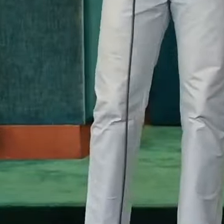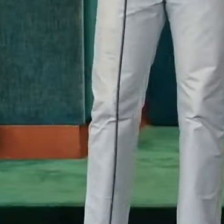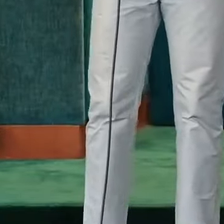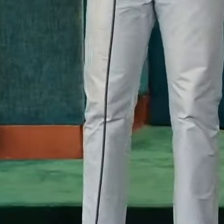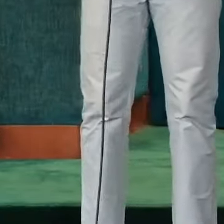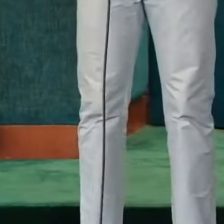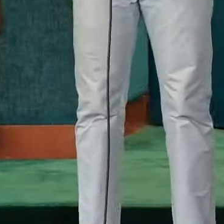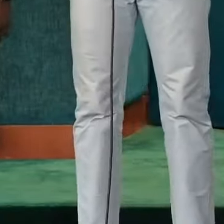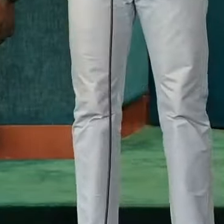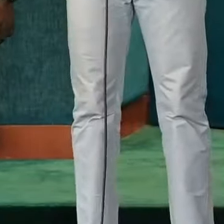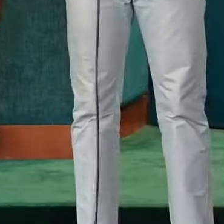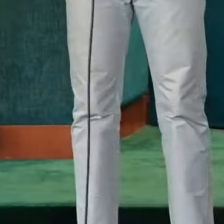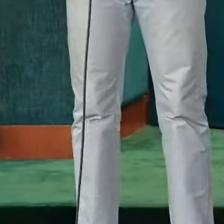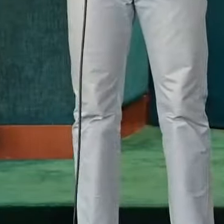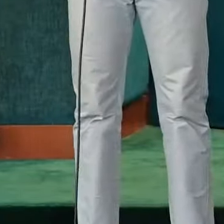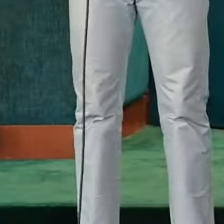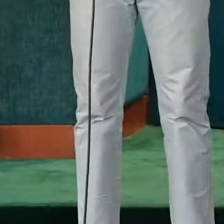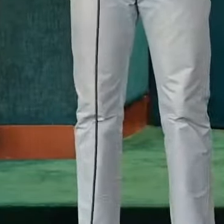Leads me,